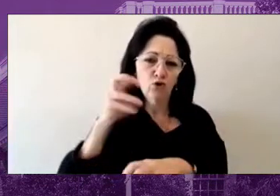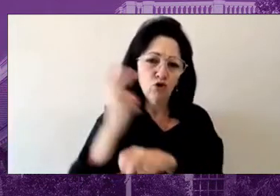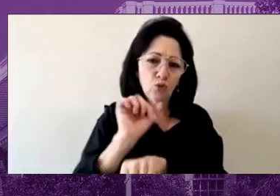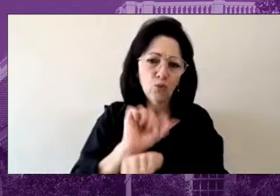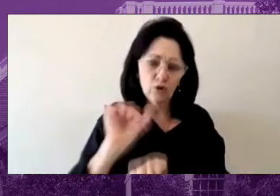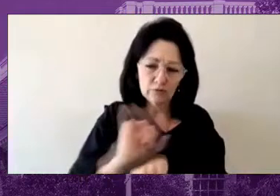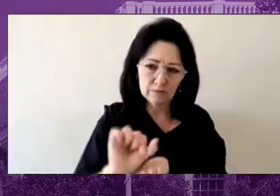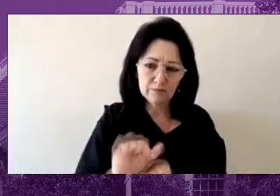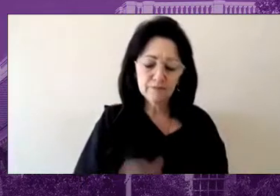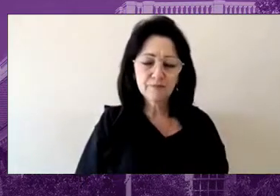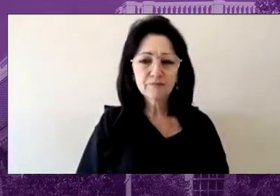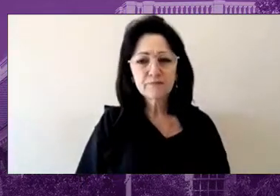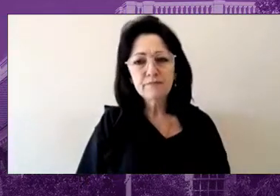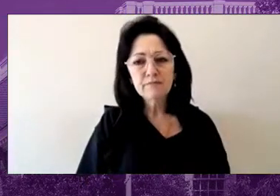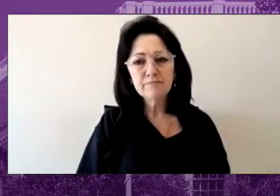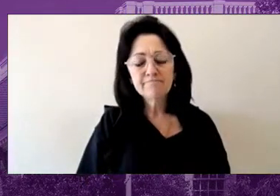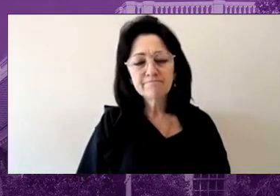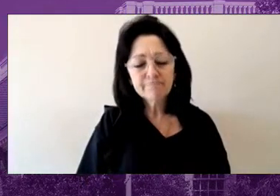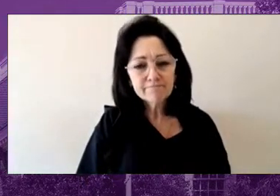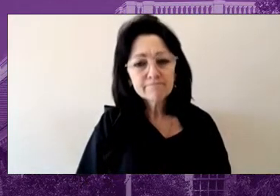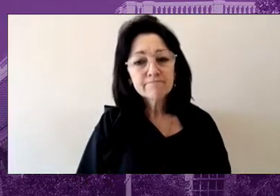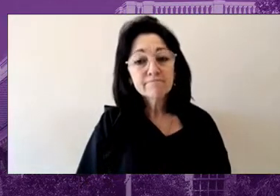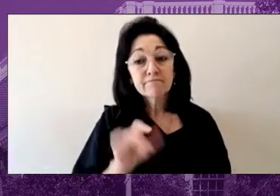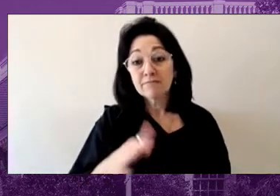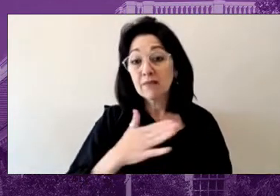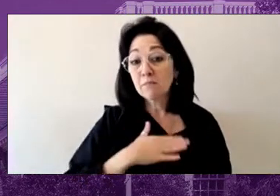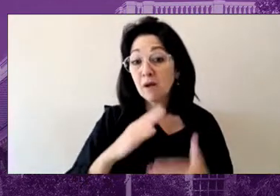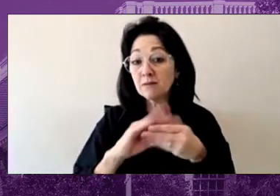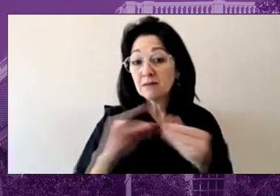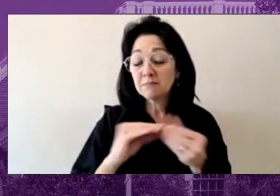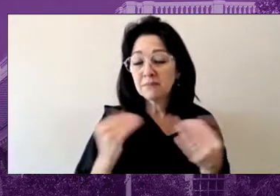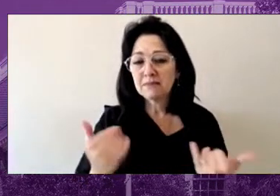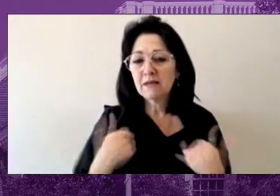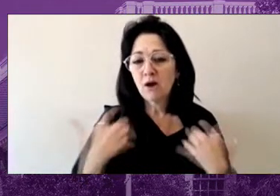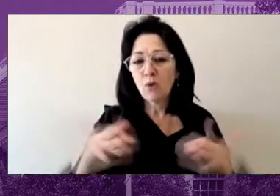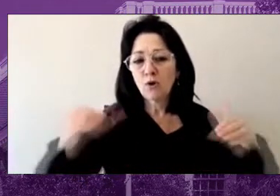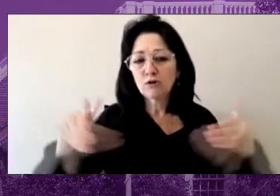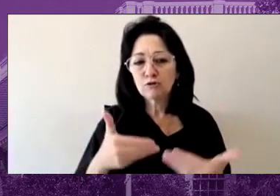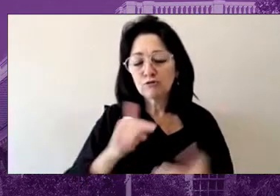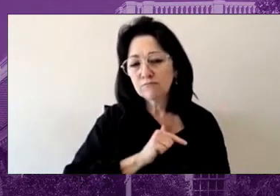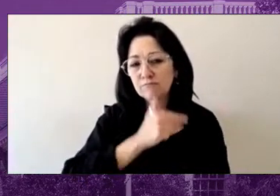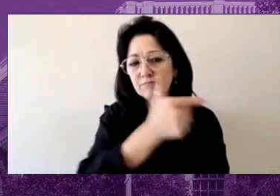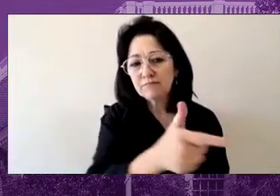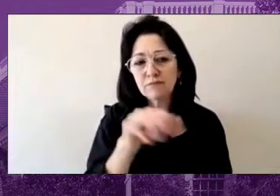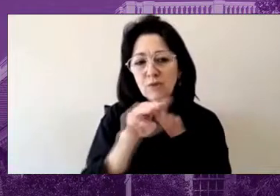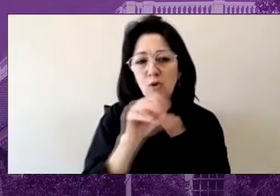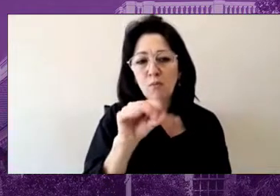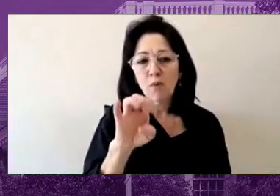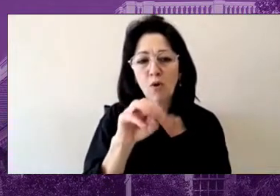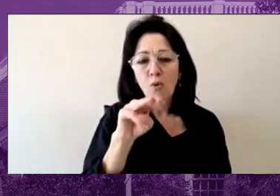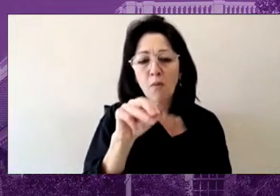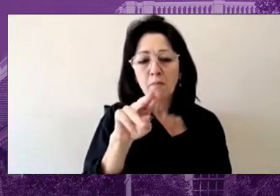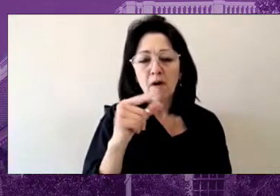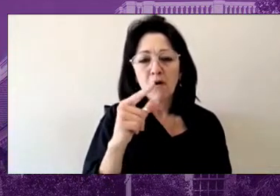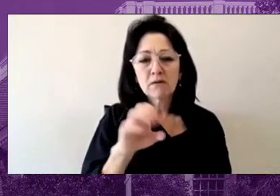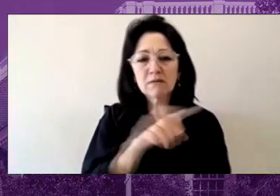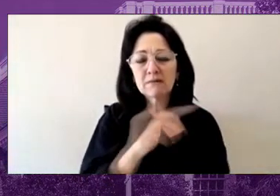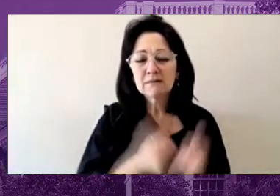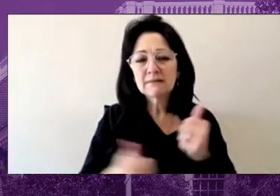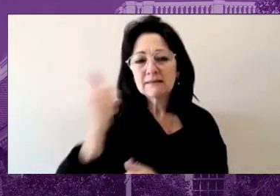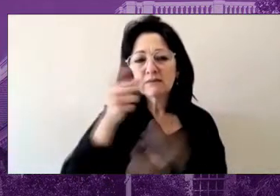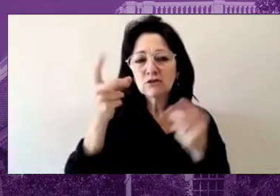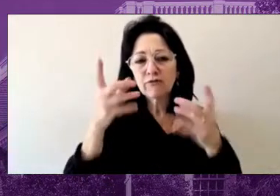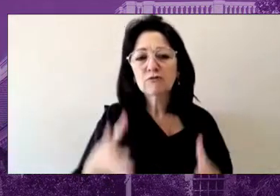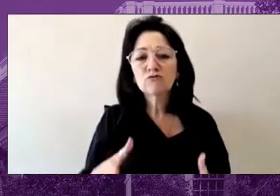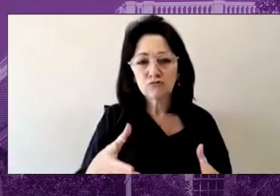So with that, I'd like to introduce Maureen Monagle, the Executive Director of the Domestic Violence Coordinating